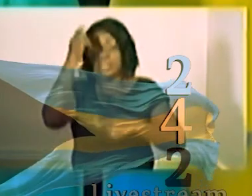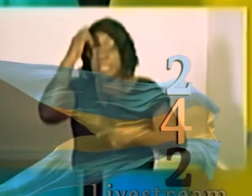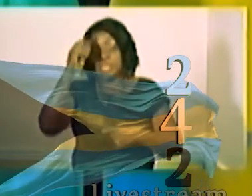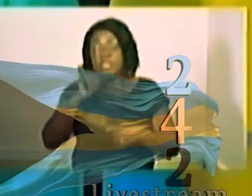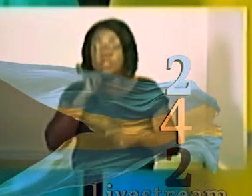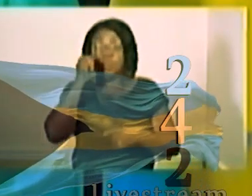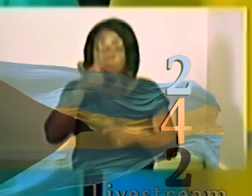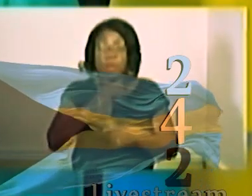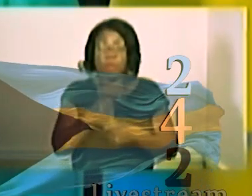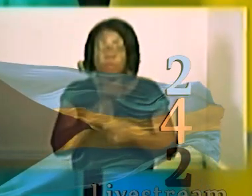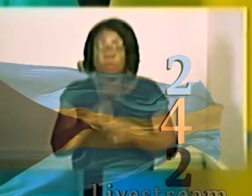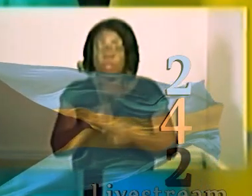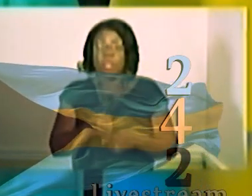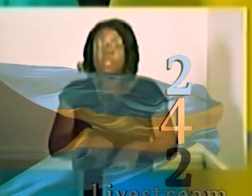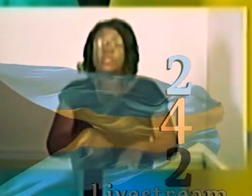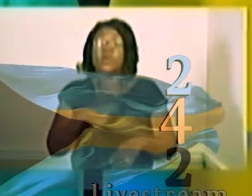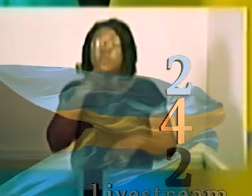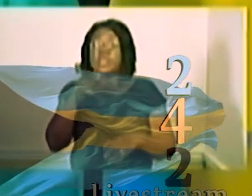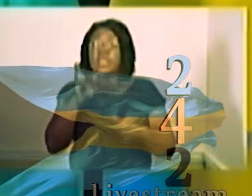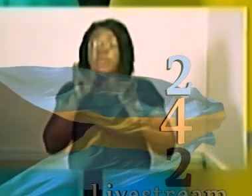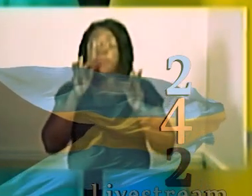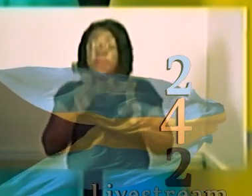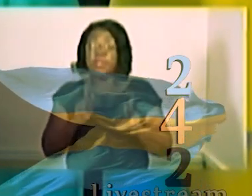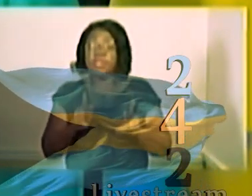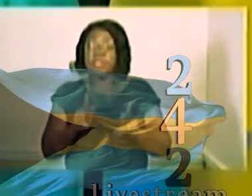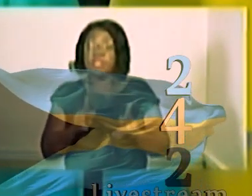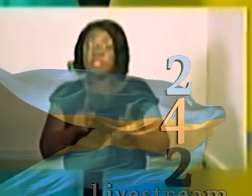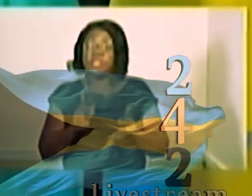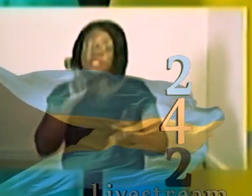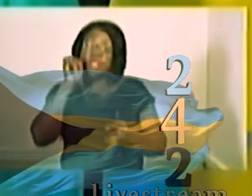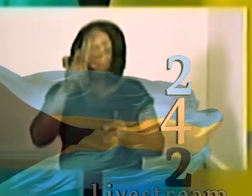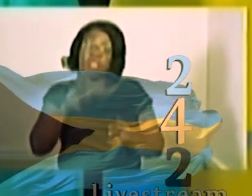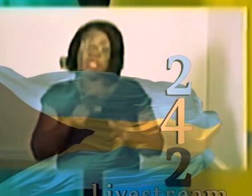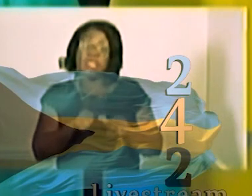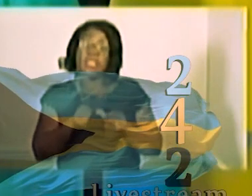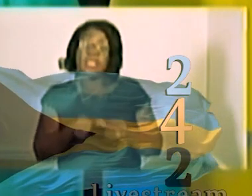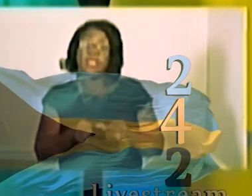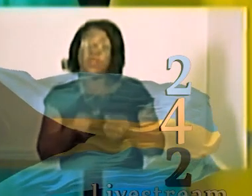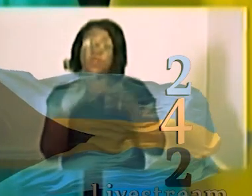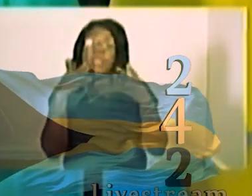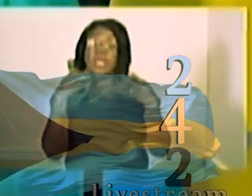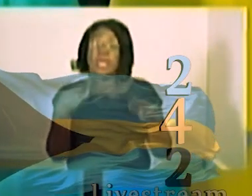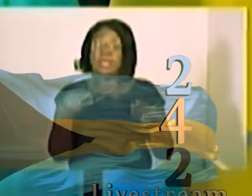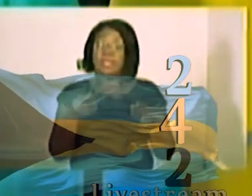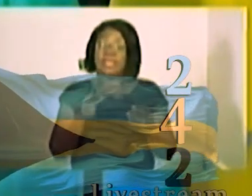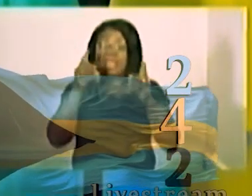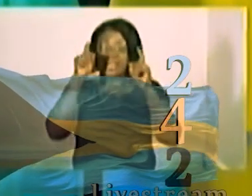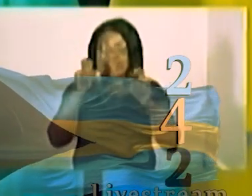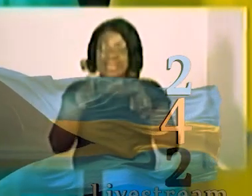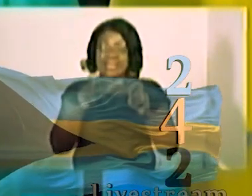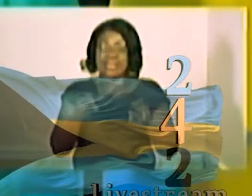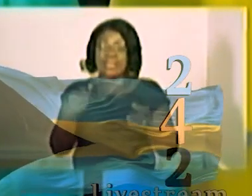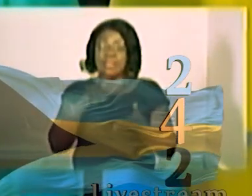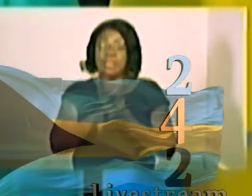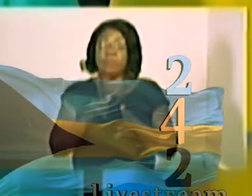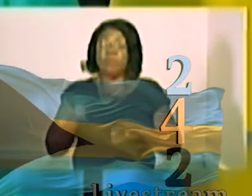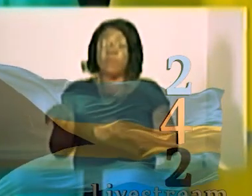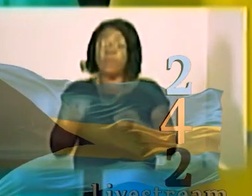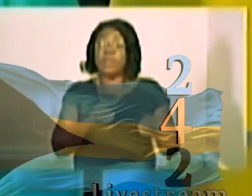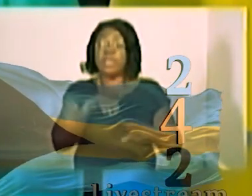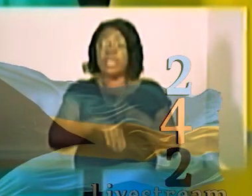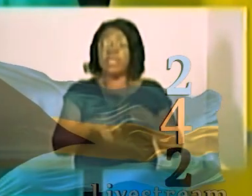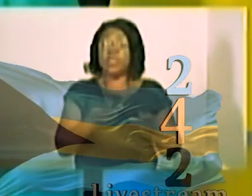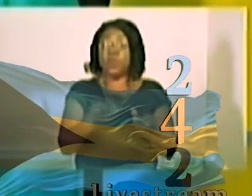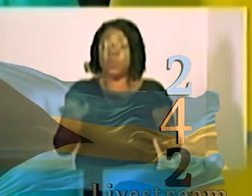said, persons should continue the public health mechanisms that we have put into place. They should wear masks when in